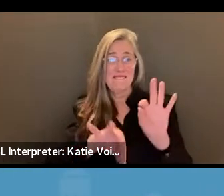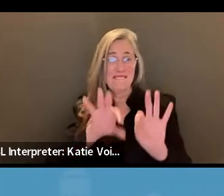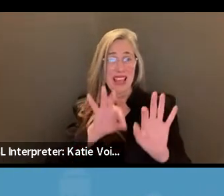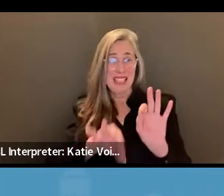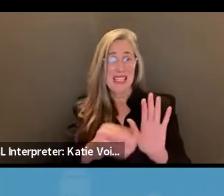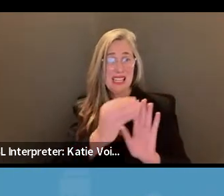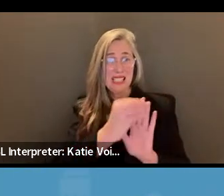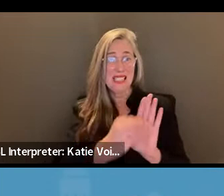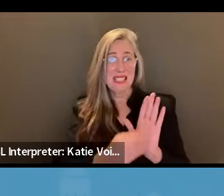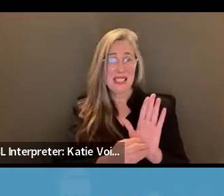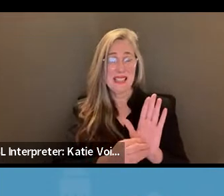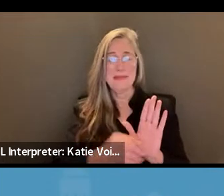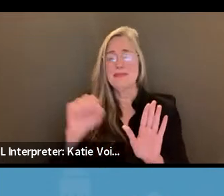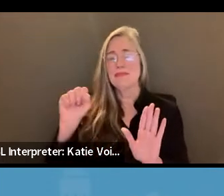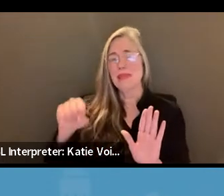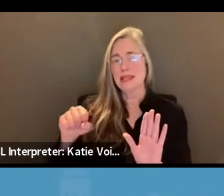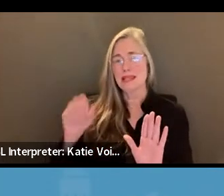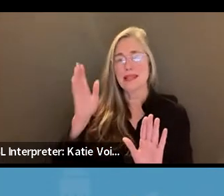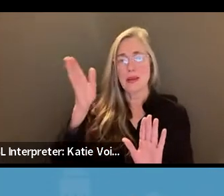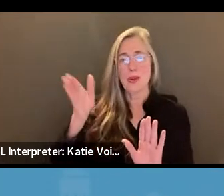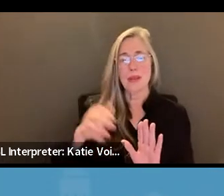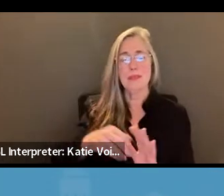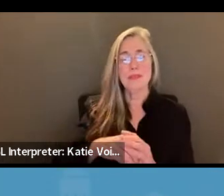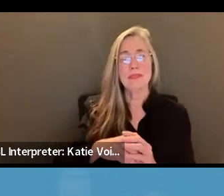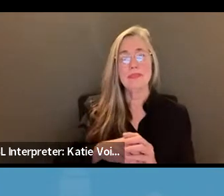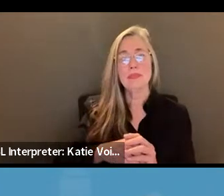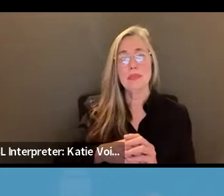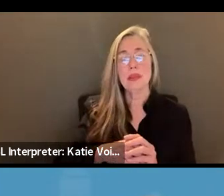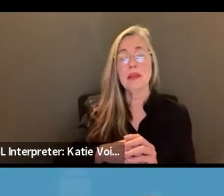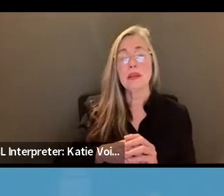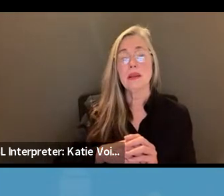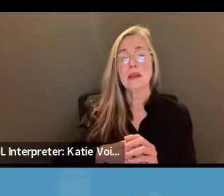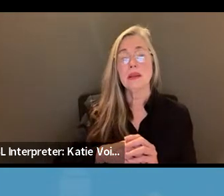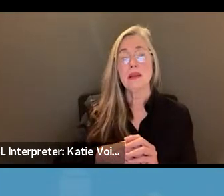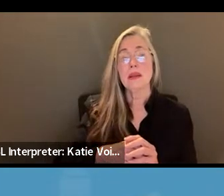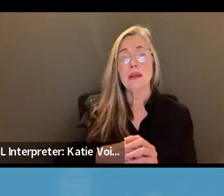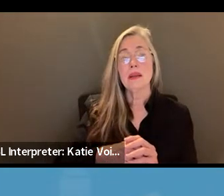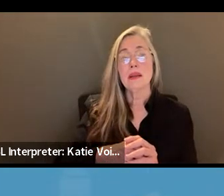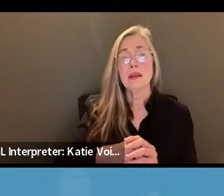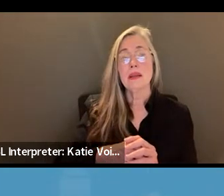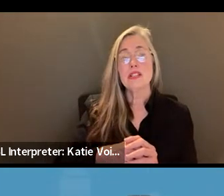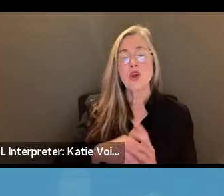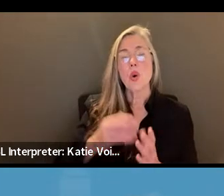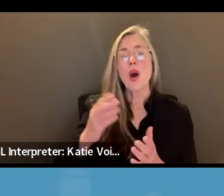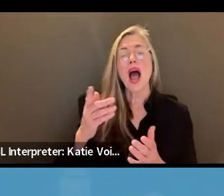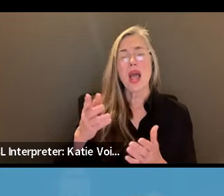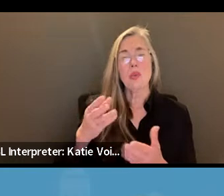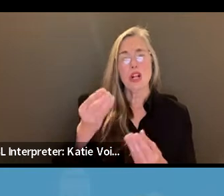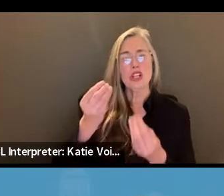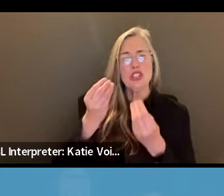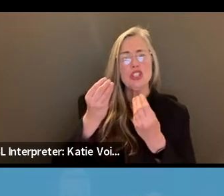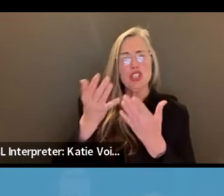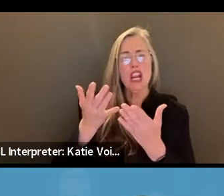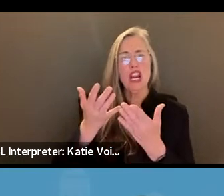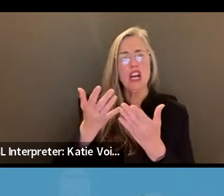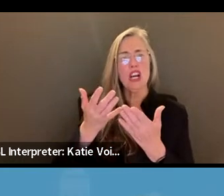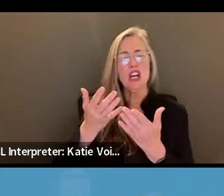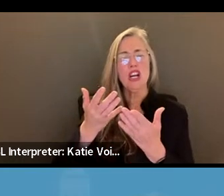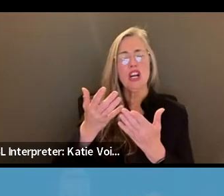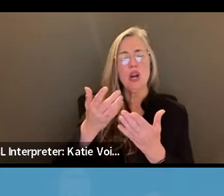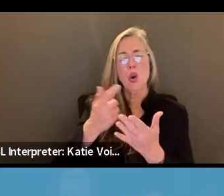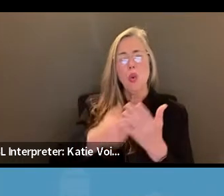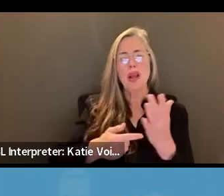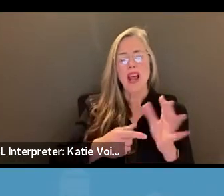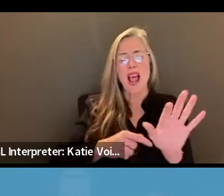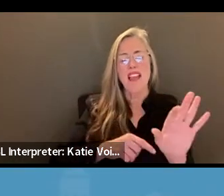So some things that I picked out from here, I'm going to share this with you, and then I'm going to give some general comments.